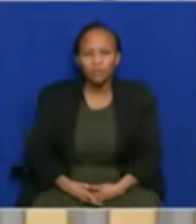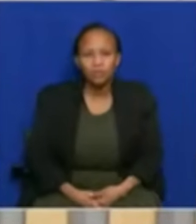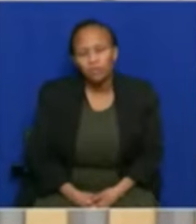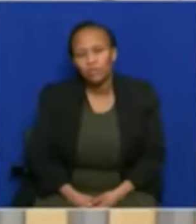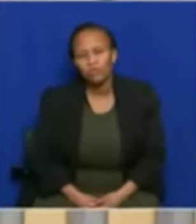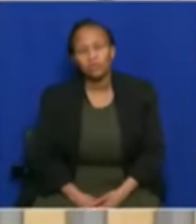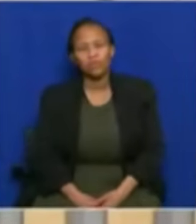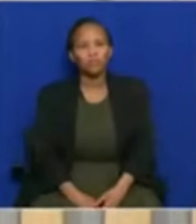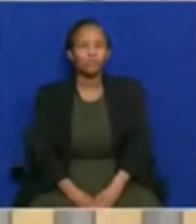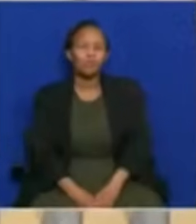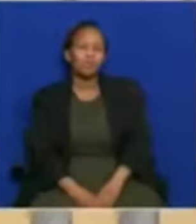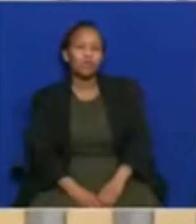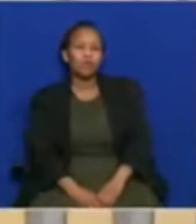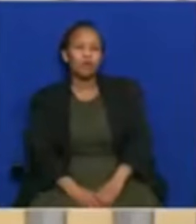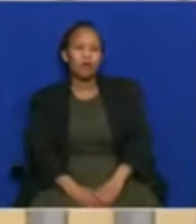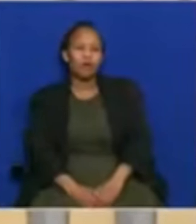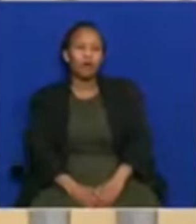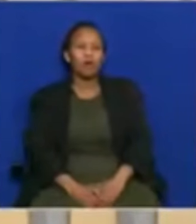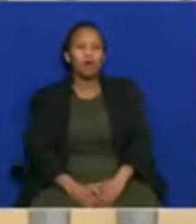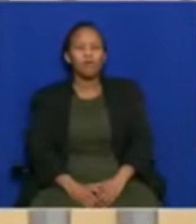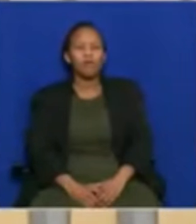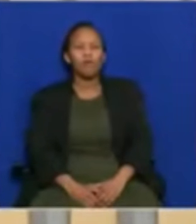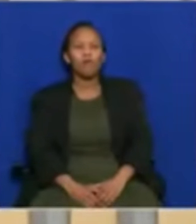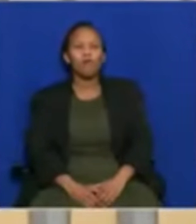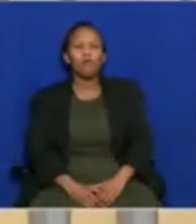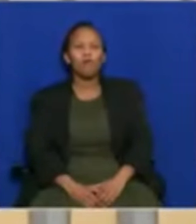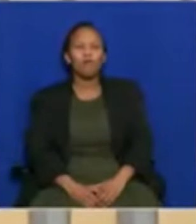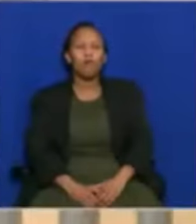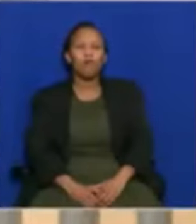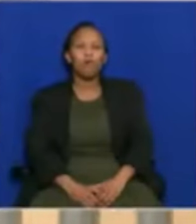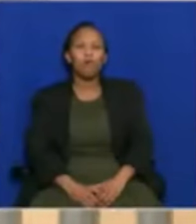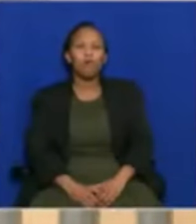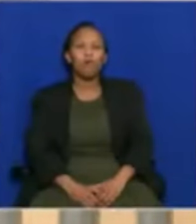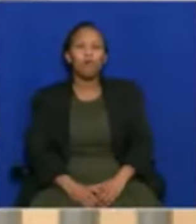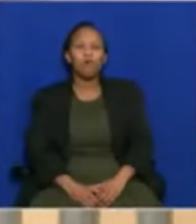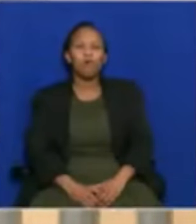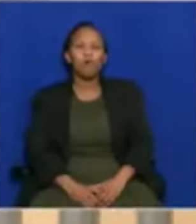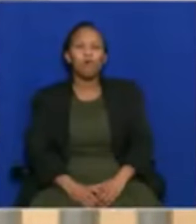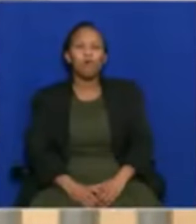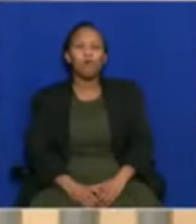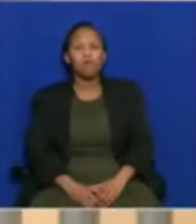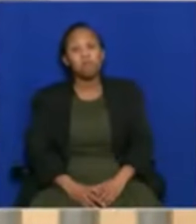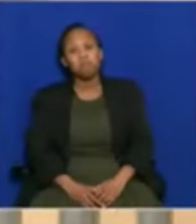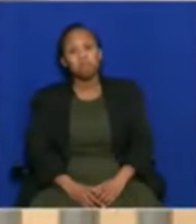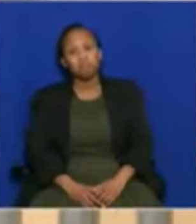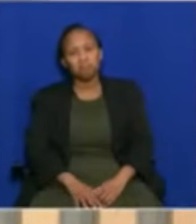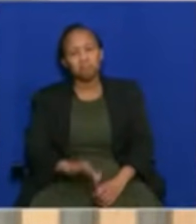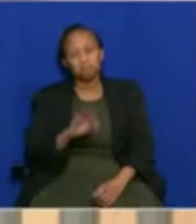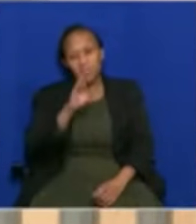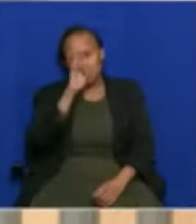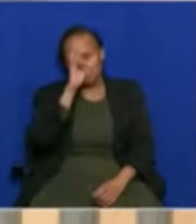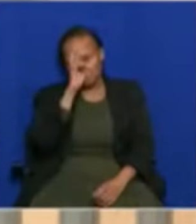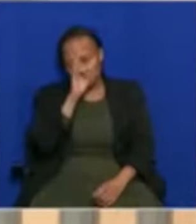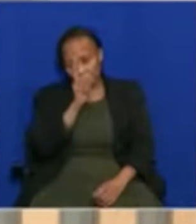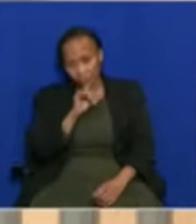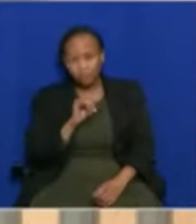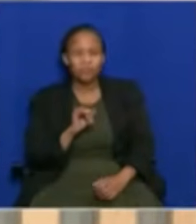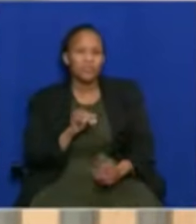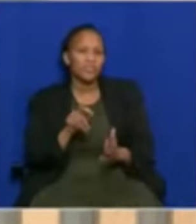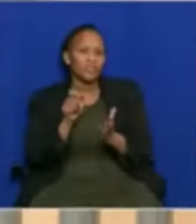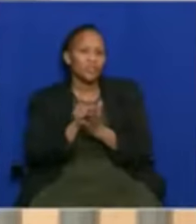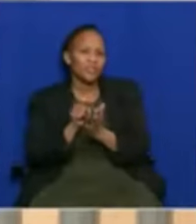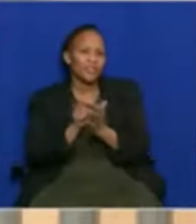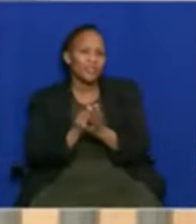me that you can make a call on how the written tests were evaluated and